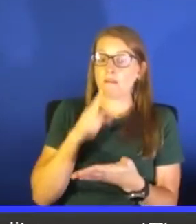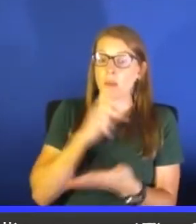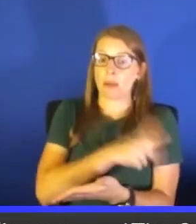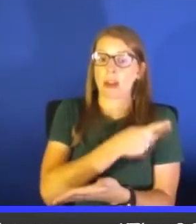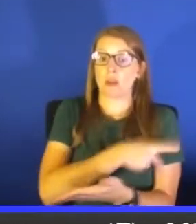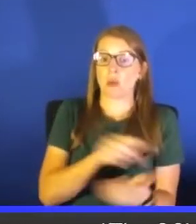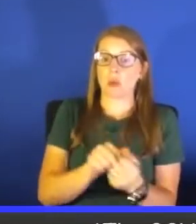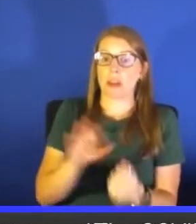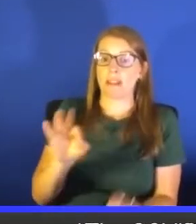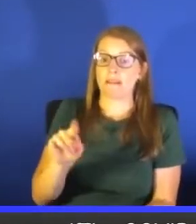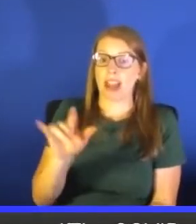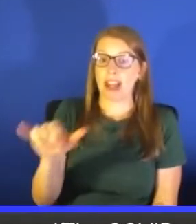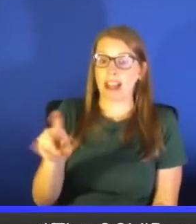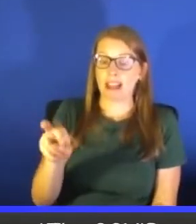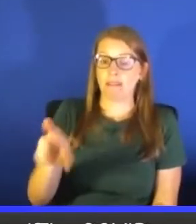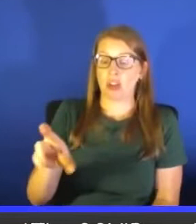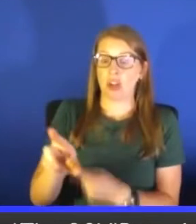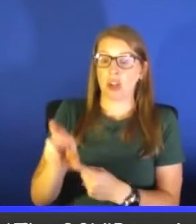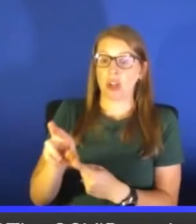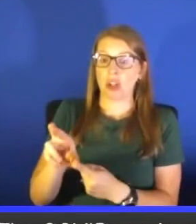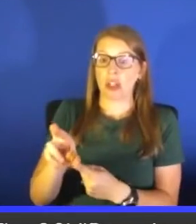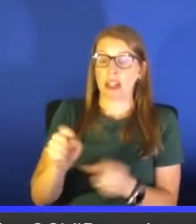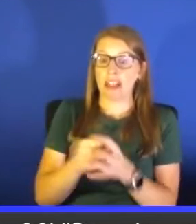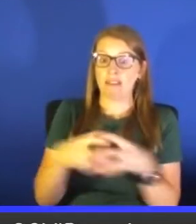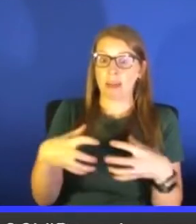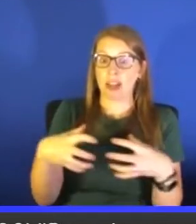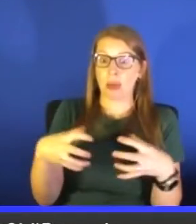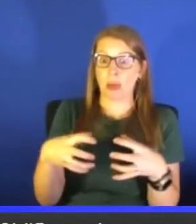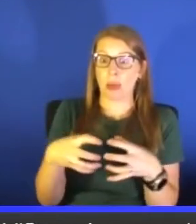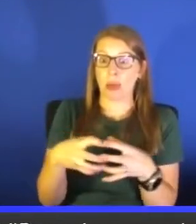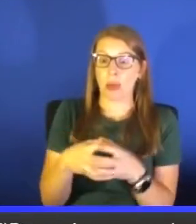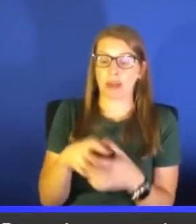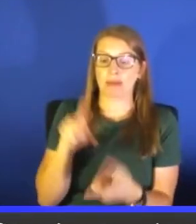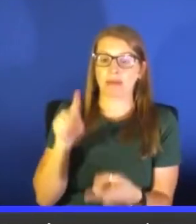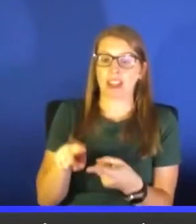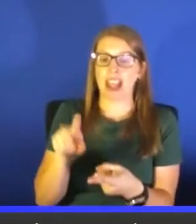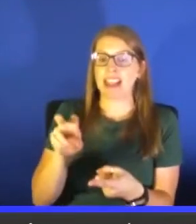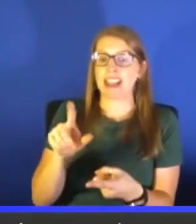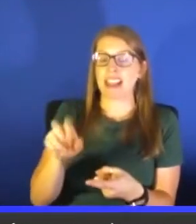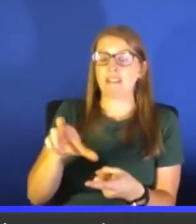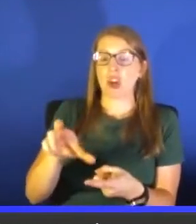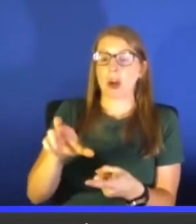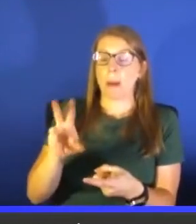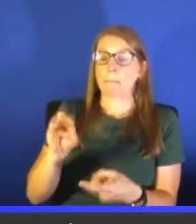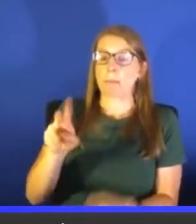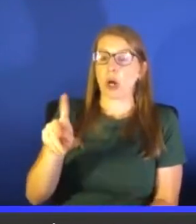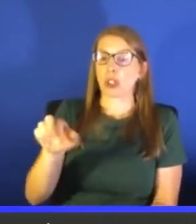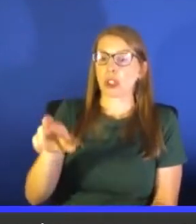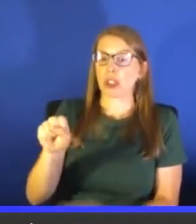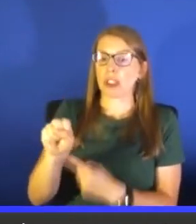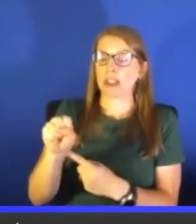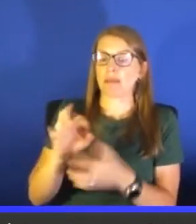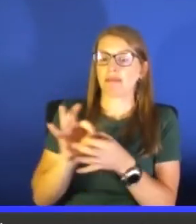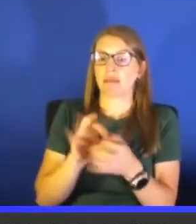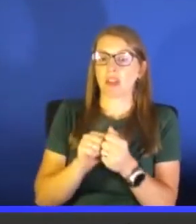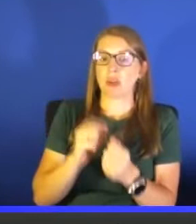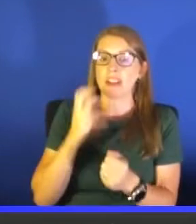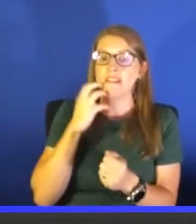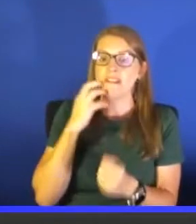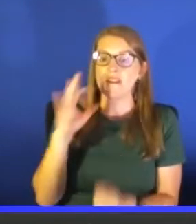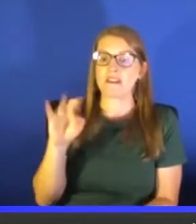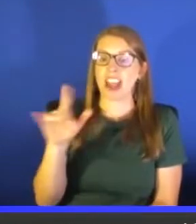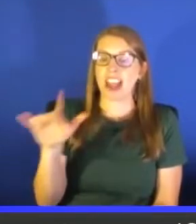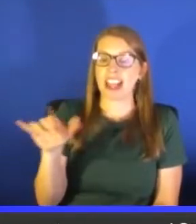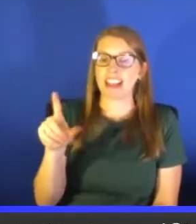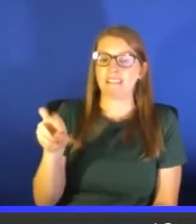liver, showing some decrease in inflammation and decrease in liver markers that actually are associated with fatty liver. So more to come on that, but quite promising